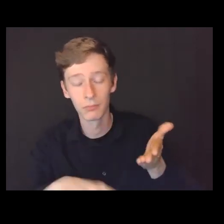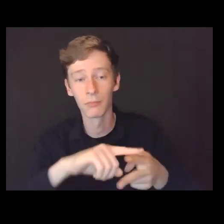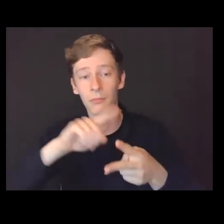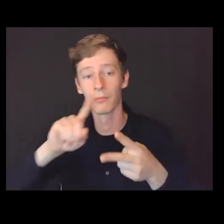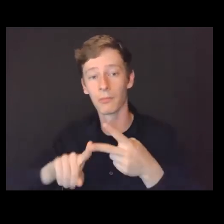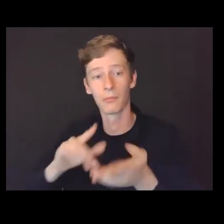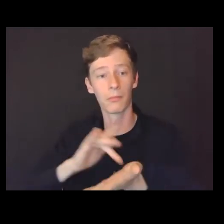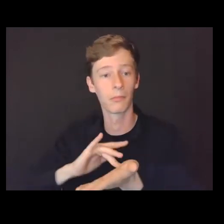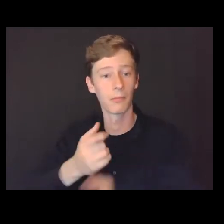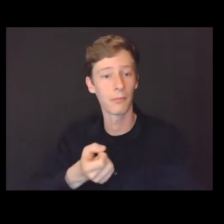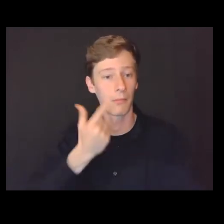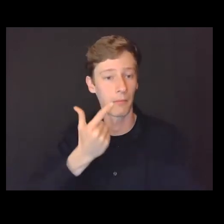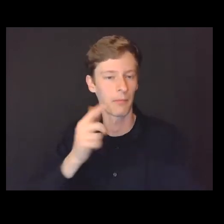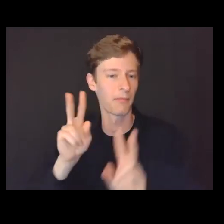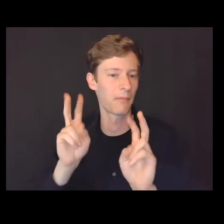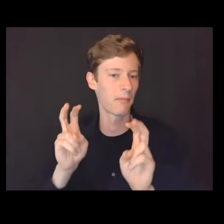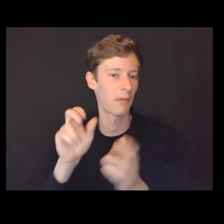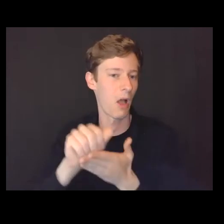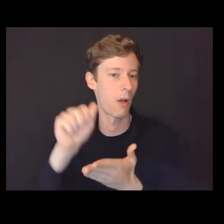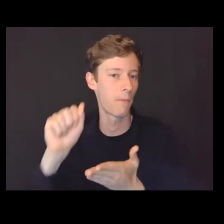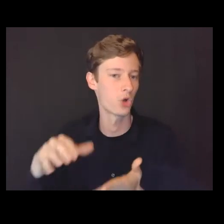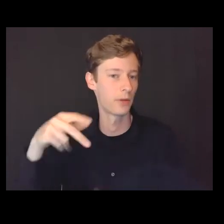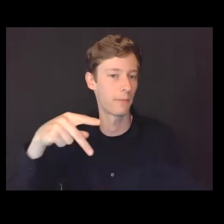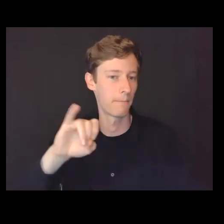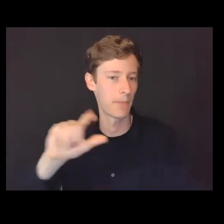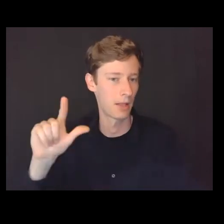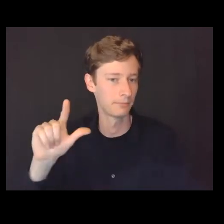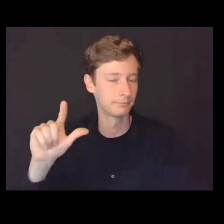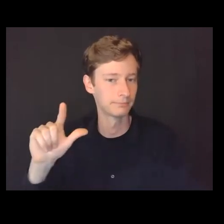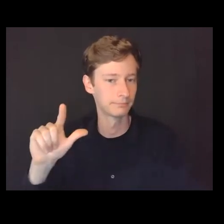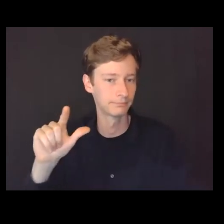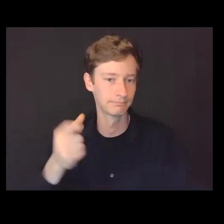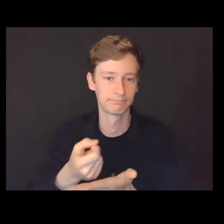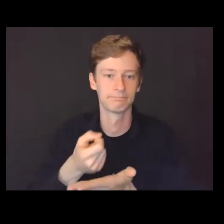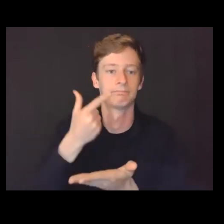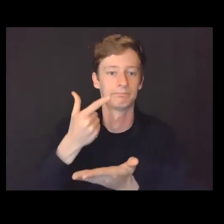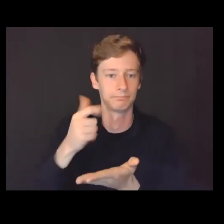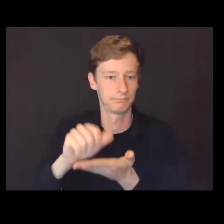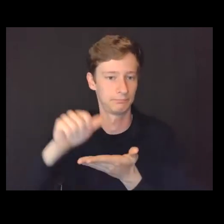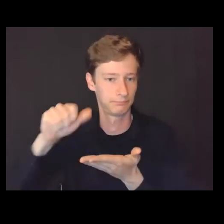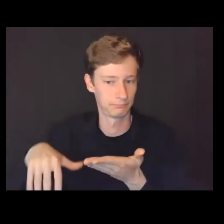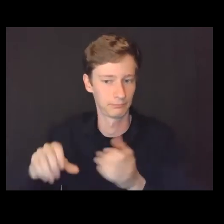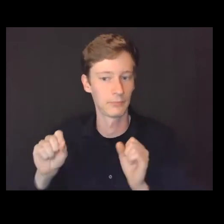taking abortion pills. And so abortion pills can be used for abortion up until